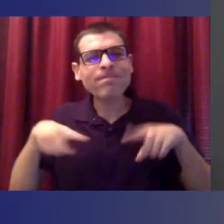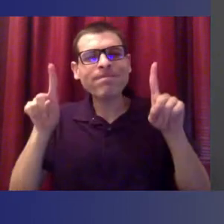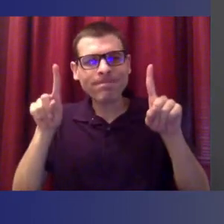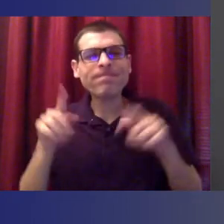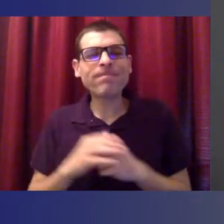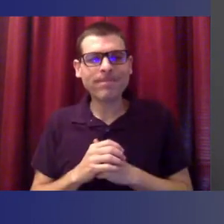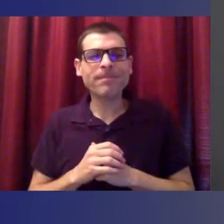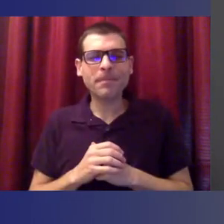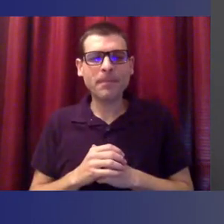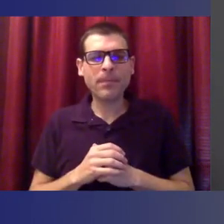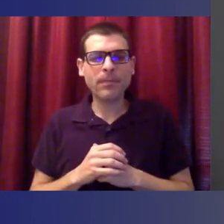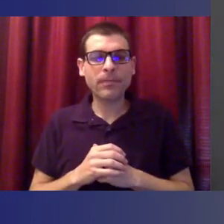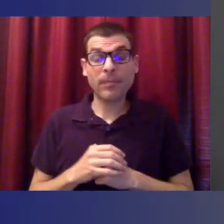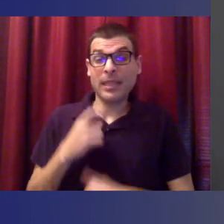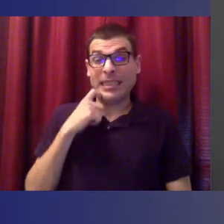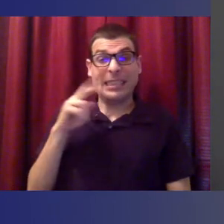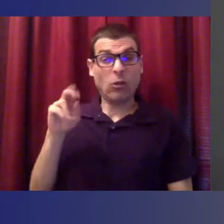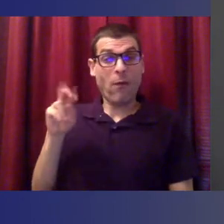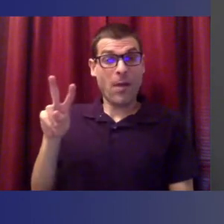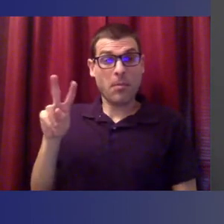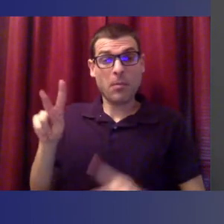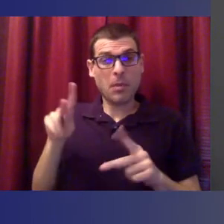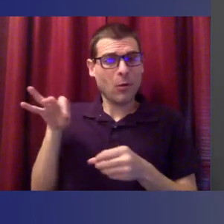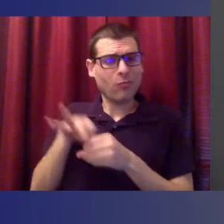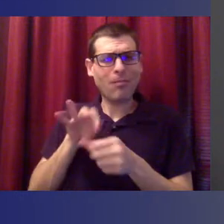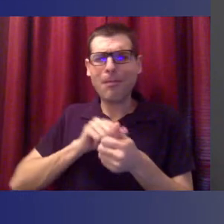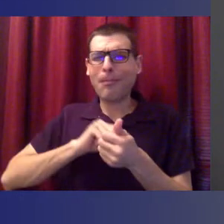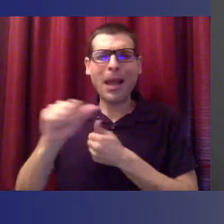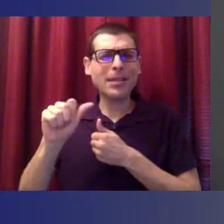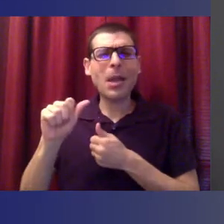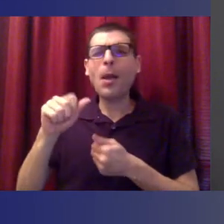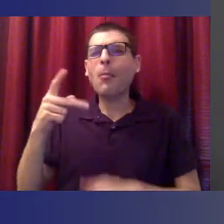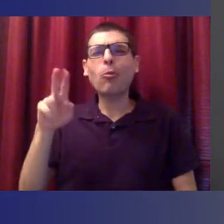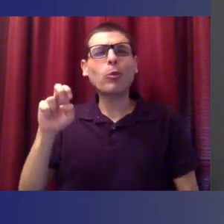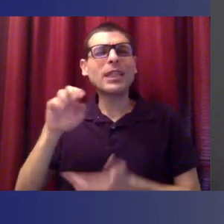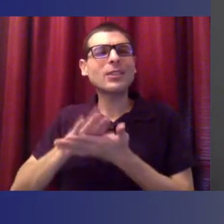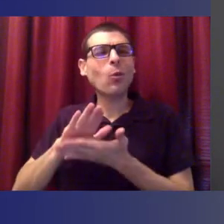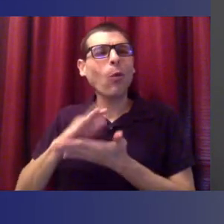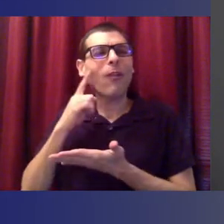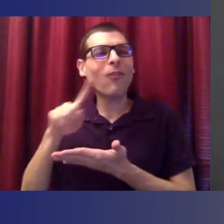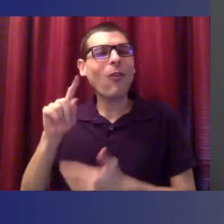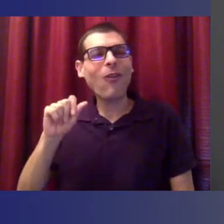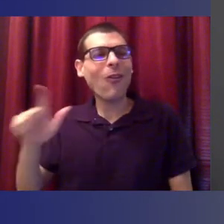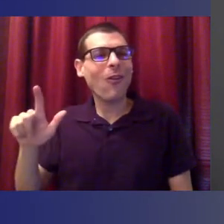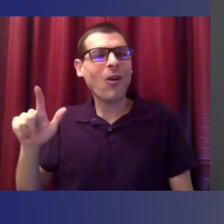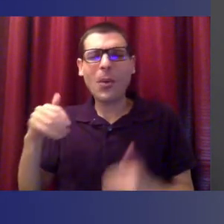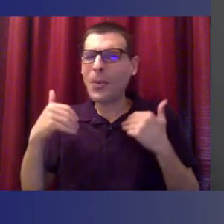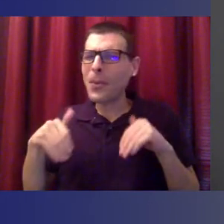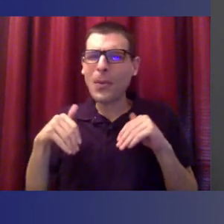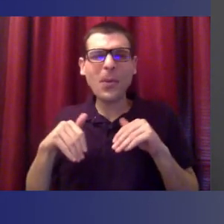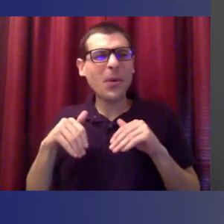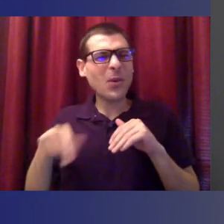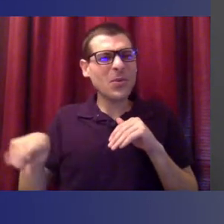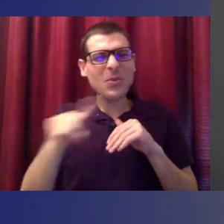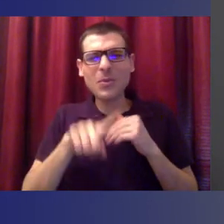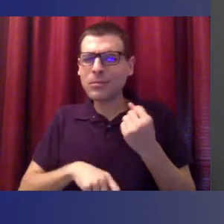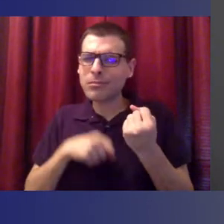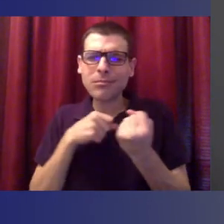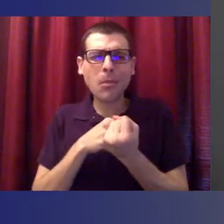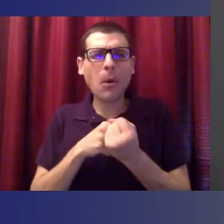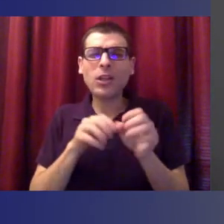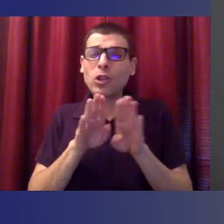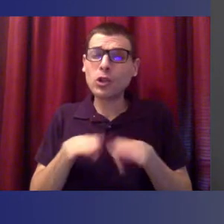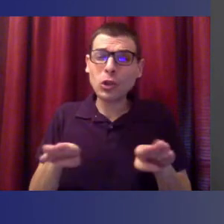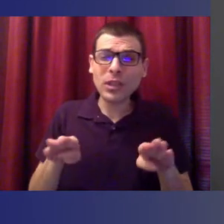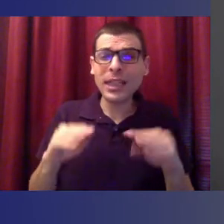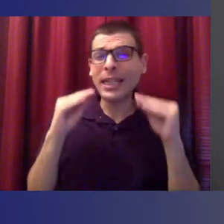In November, voters approved Preschool for All, a historic investment in our children, working families, teachers, and